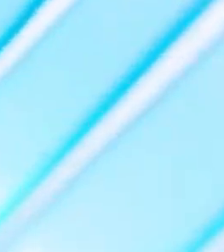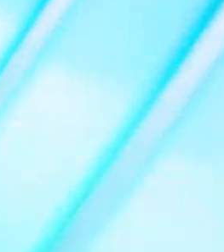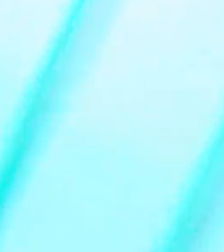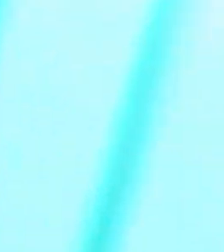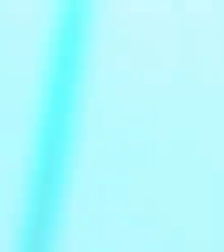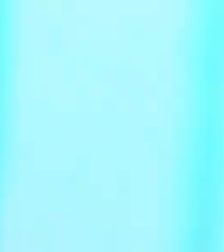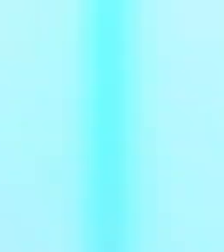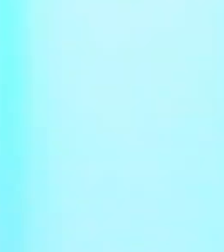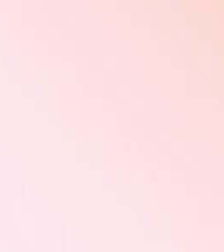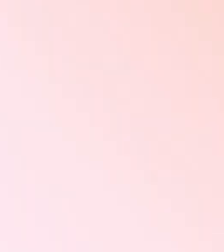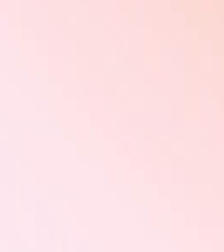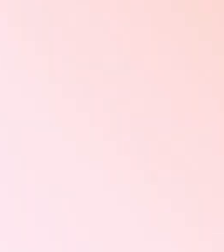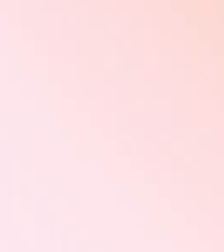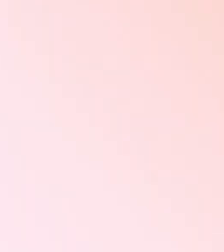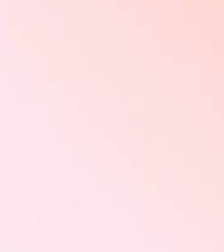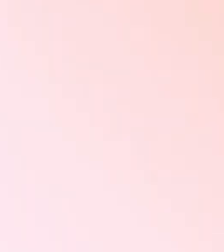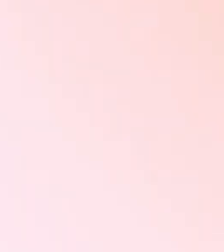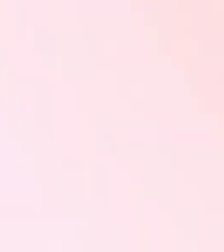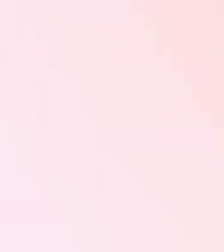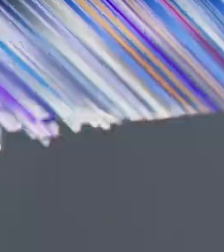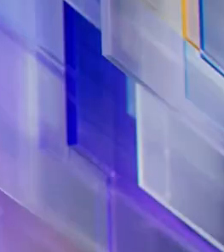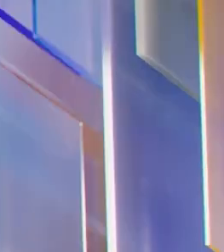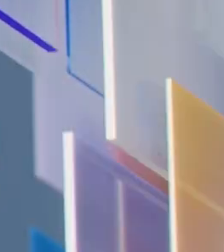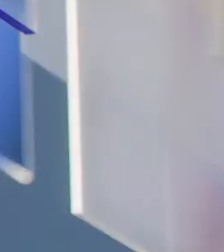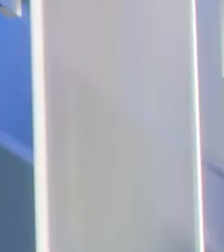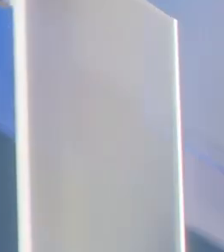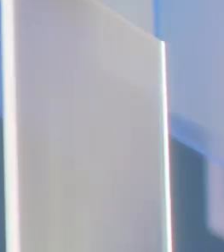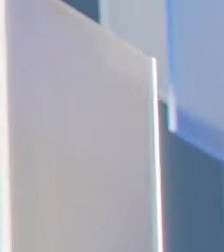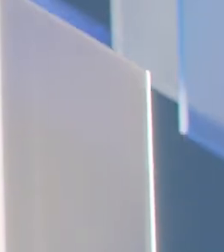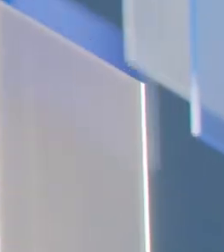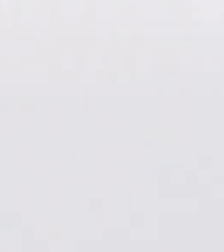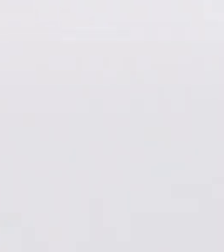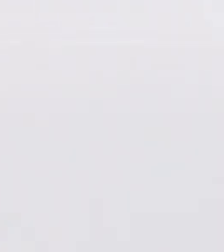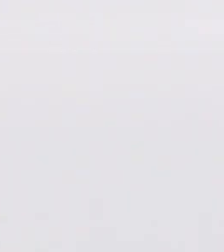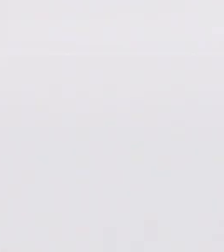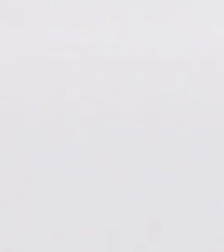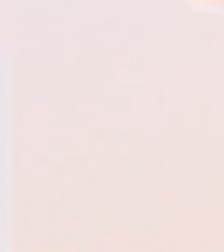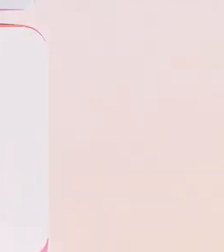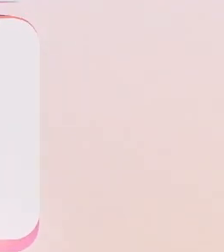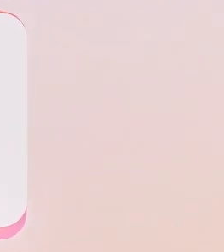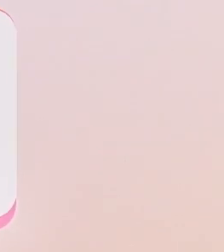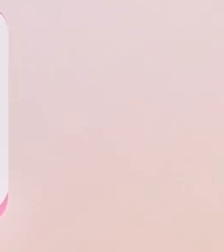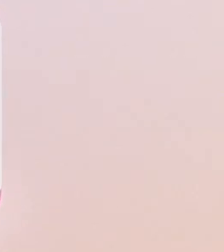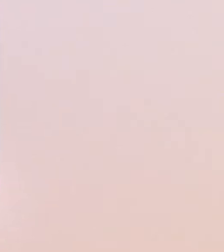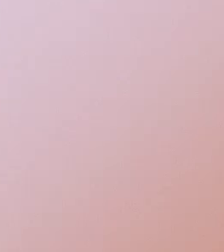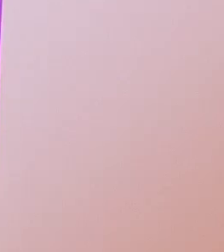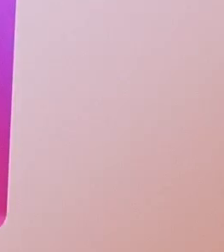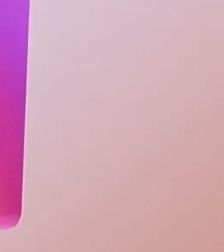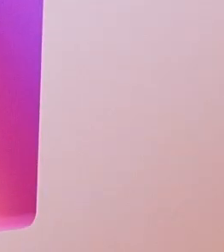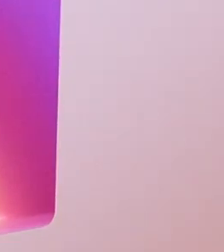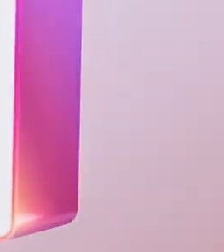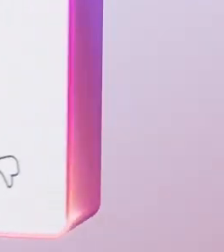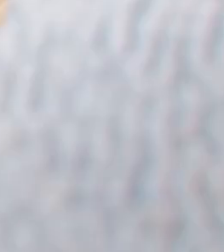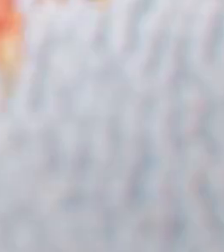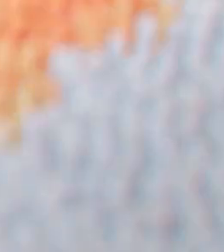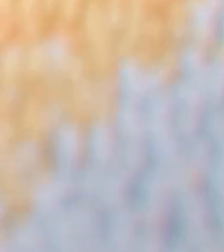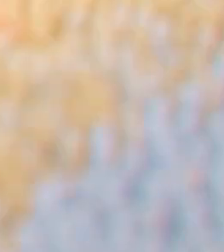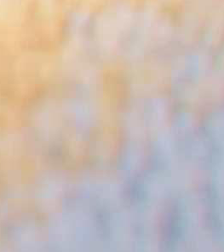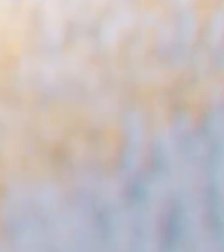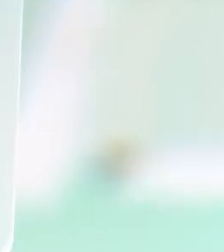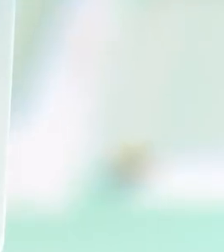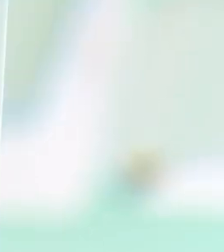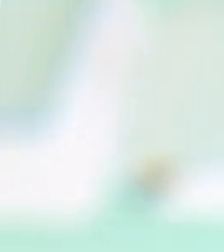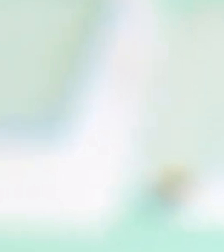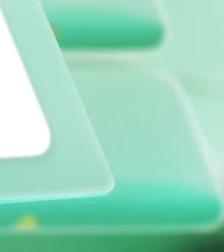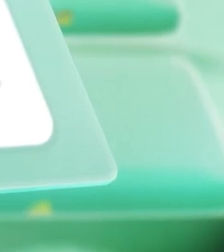to the top, never going down, don't wait for the drop. Stand still, that's the motto, yeah. Brand new bands for the auto, oh. Foot to the ground, full